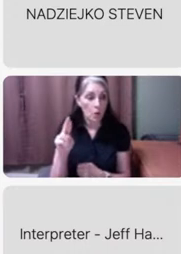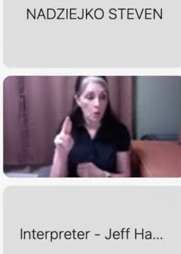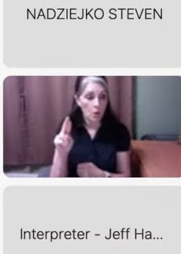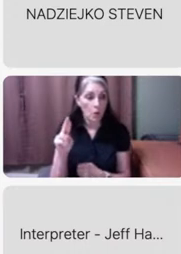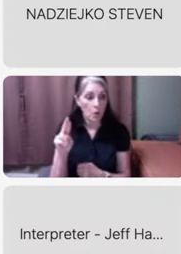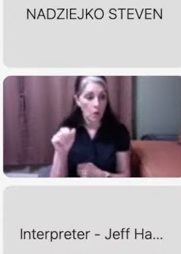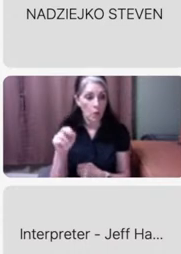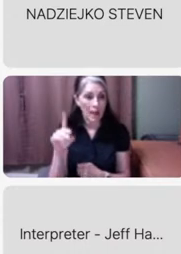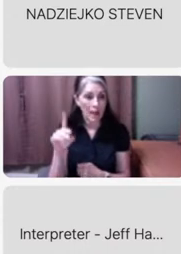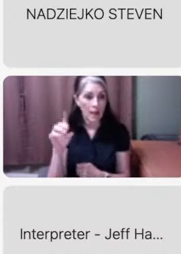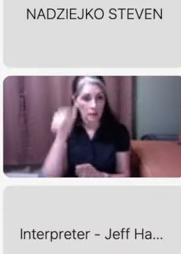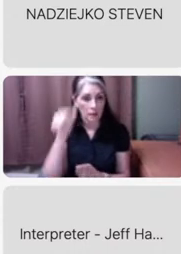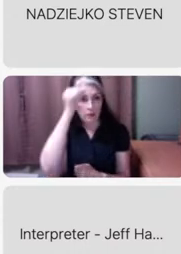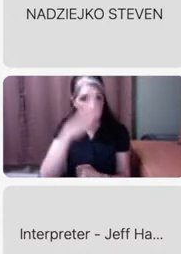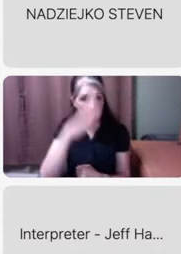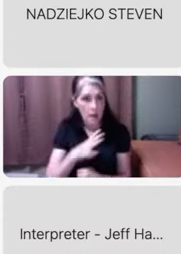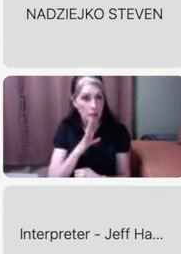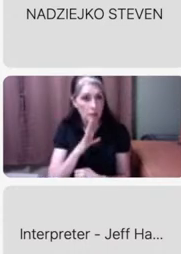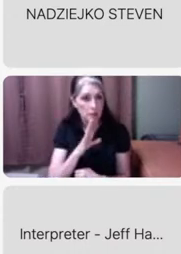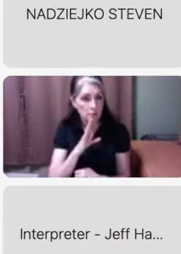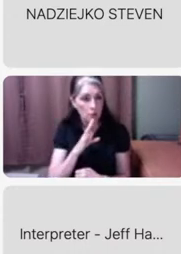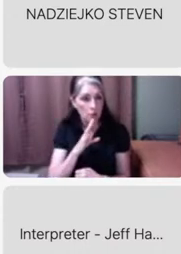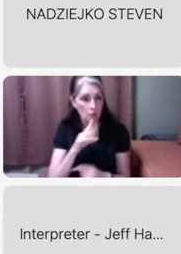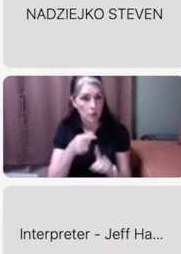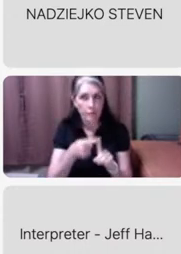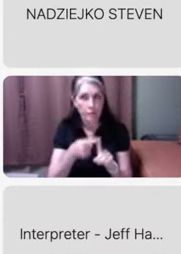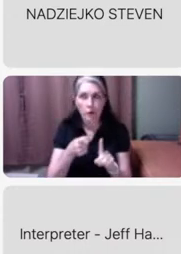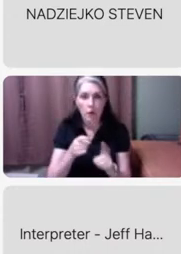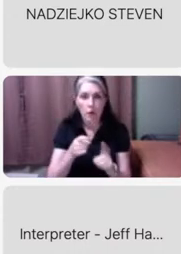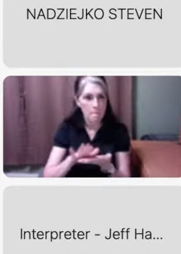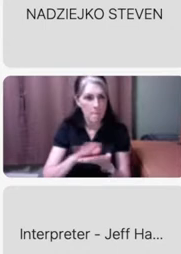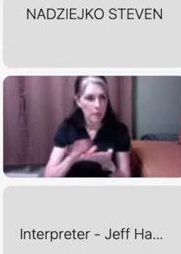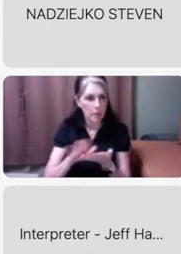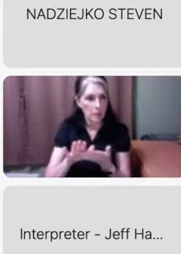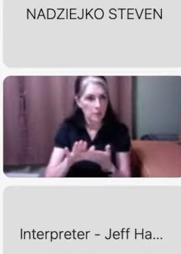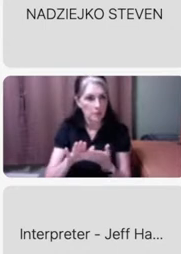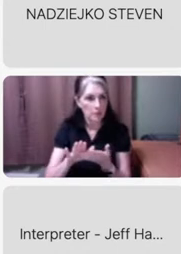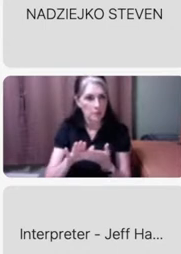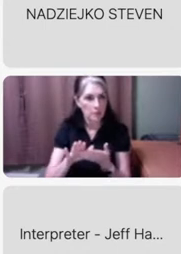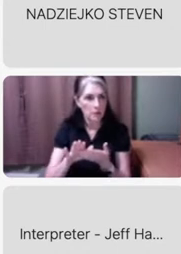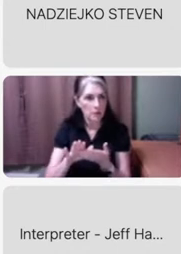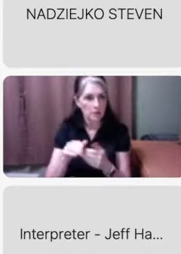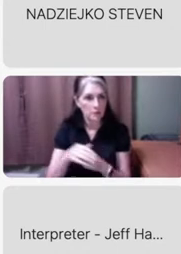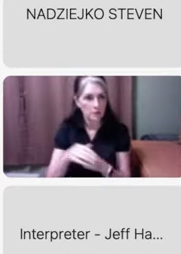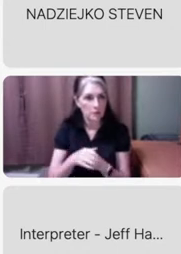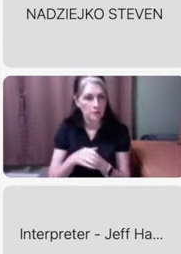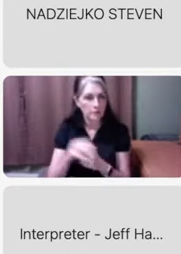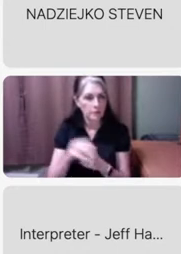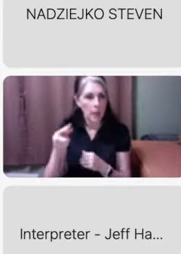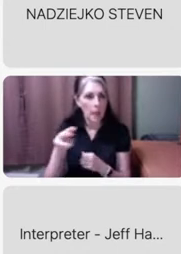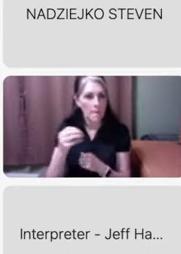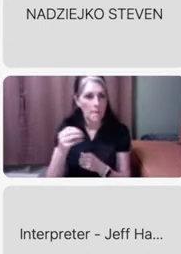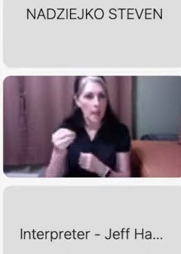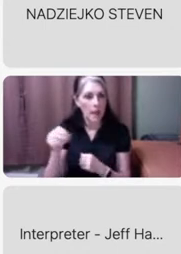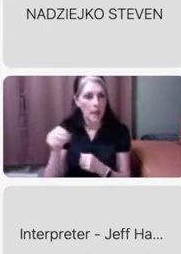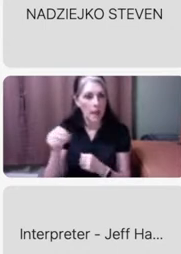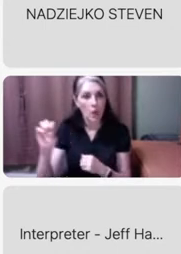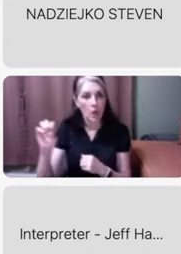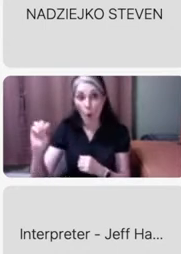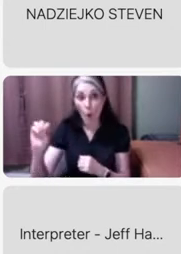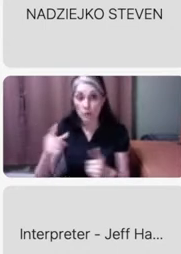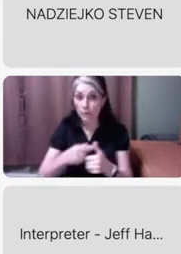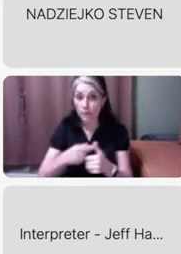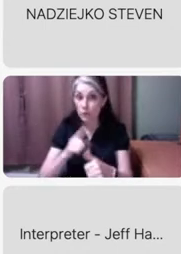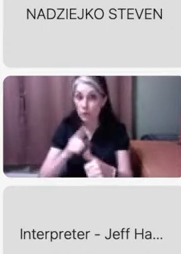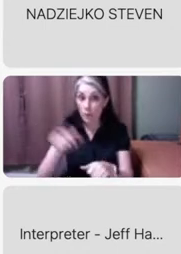spoke from maintenance and operation and his situation this is the first time i've heard about it and